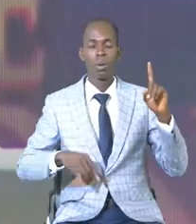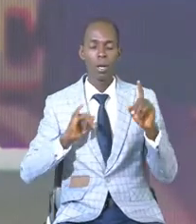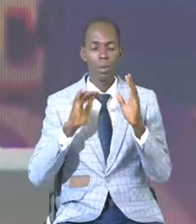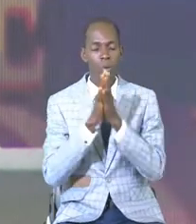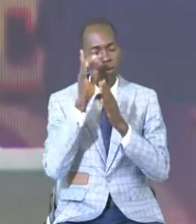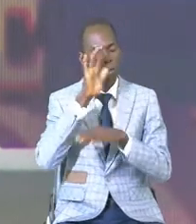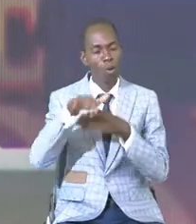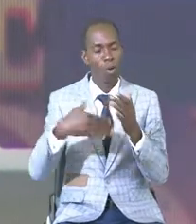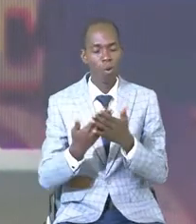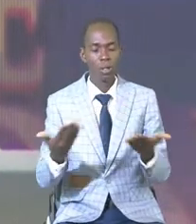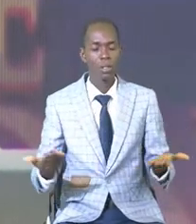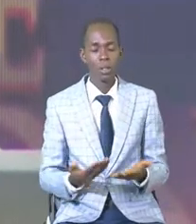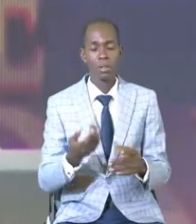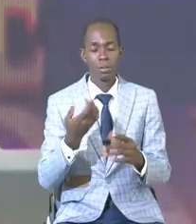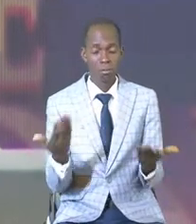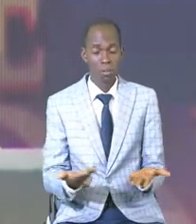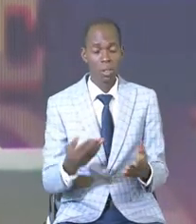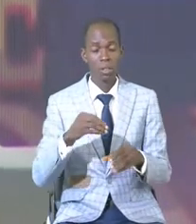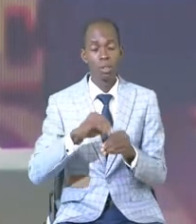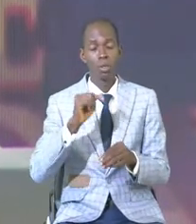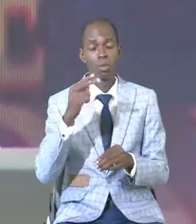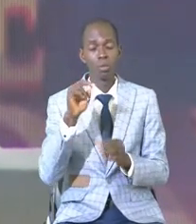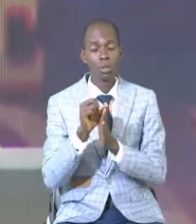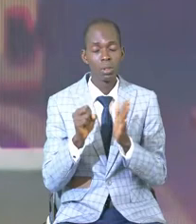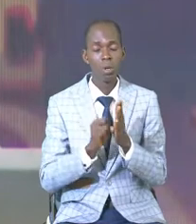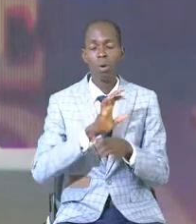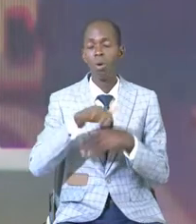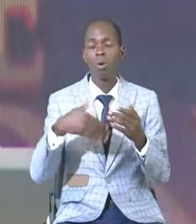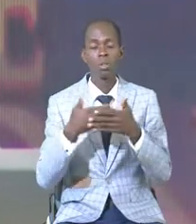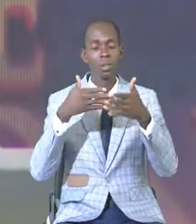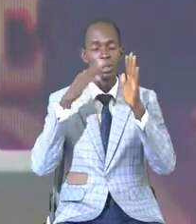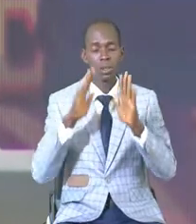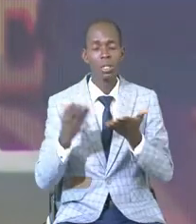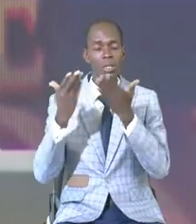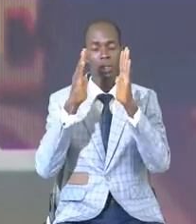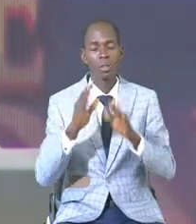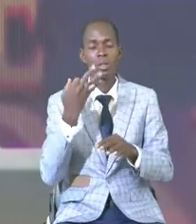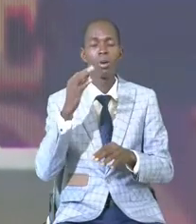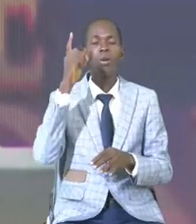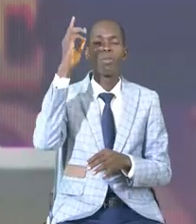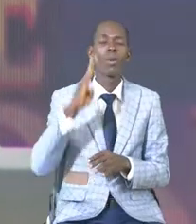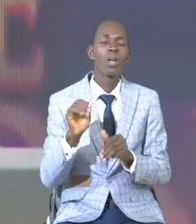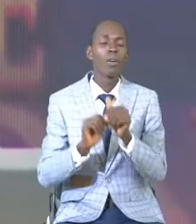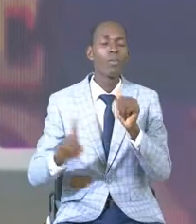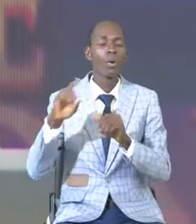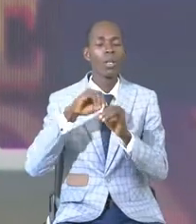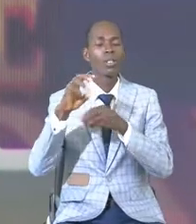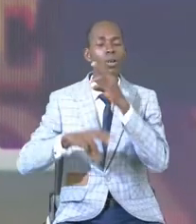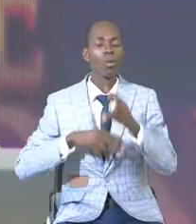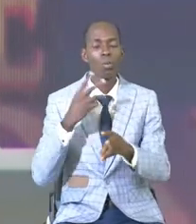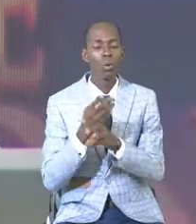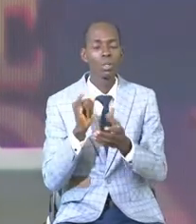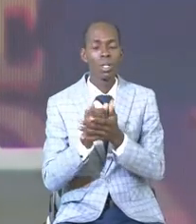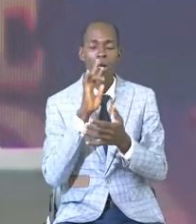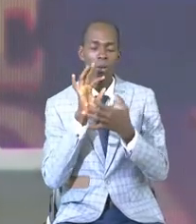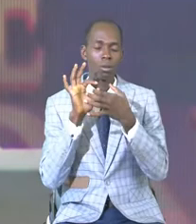at the Alpha location and all the ministers and the servants of God all over the world who are connecting with us in every